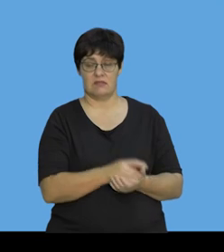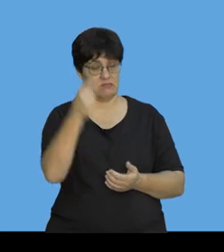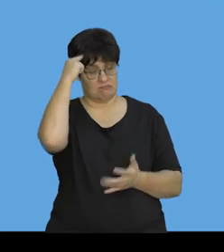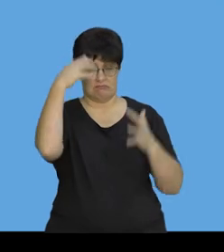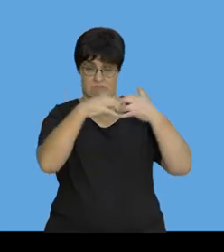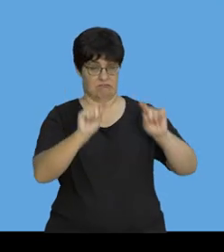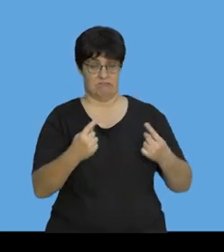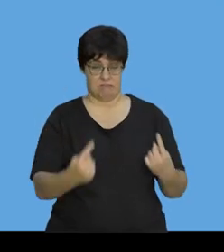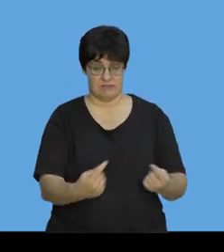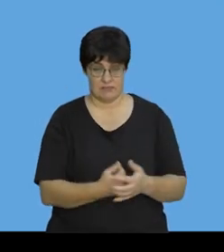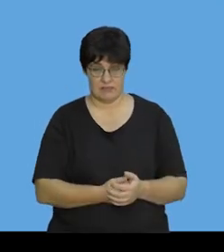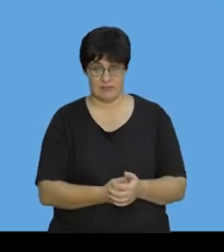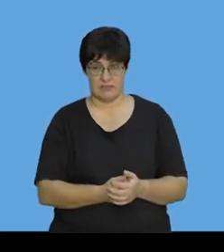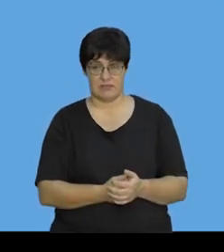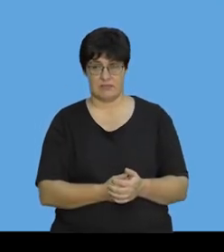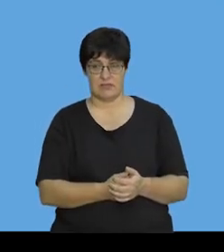can't do this in my head.